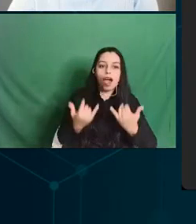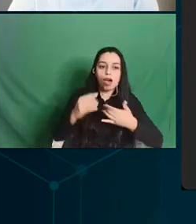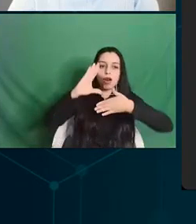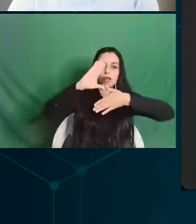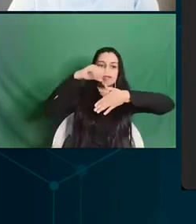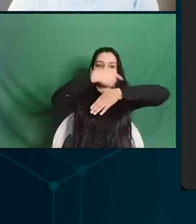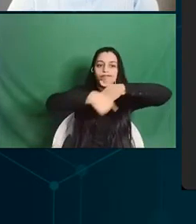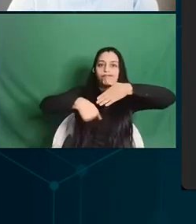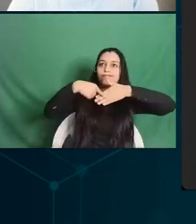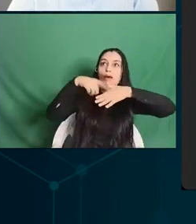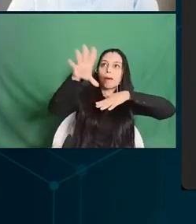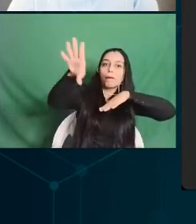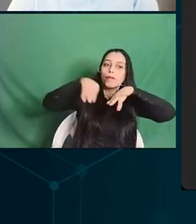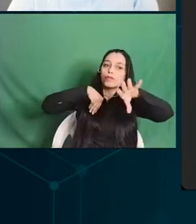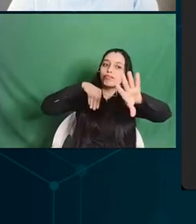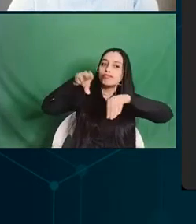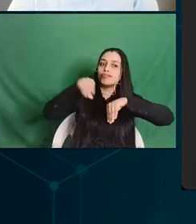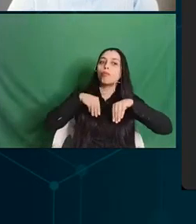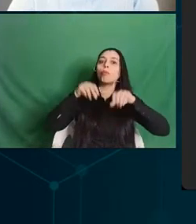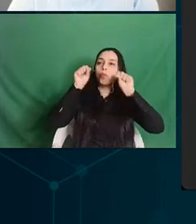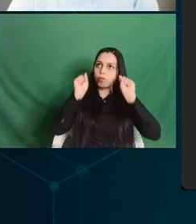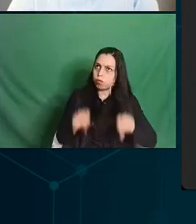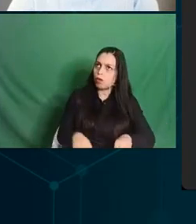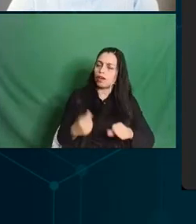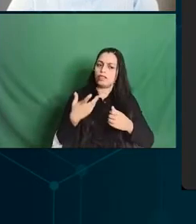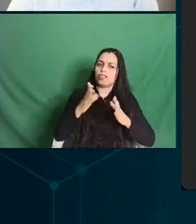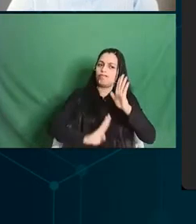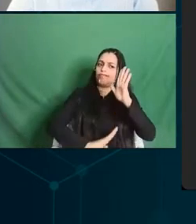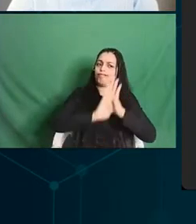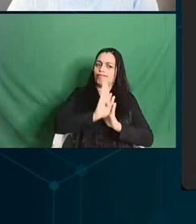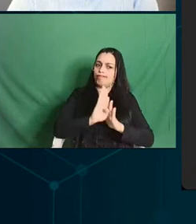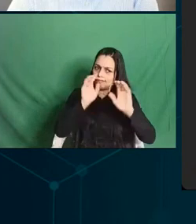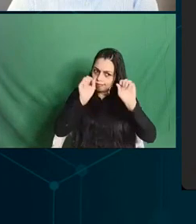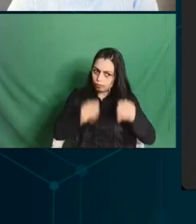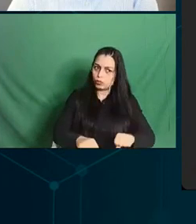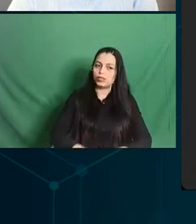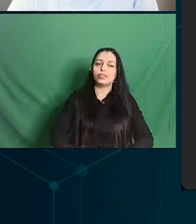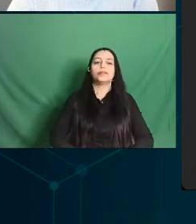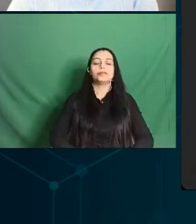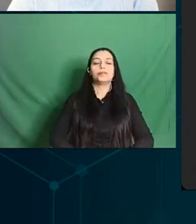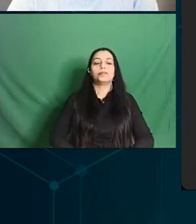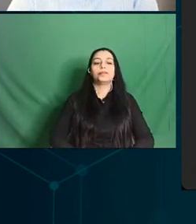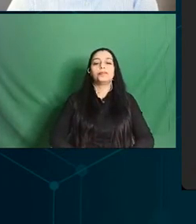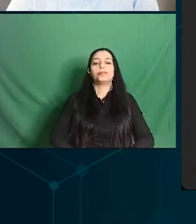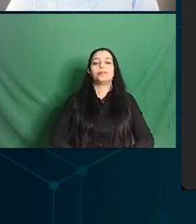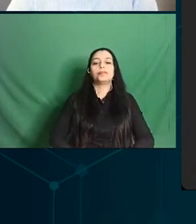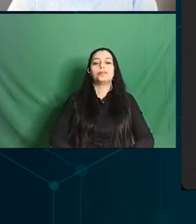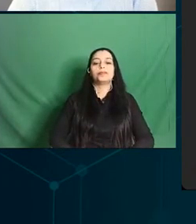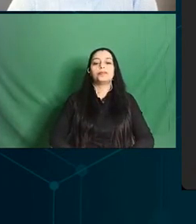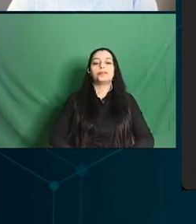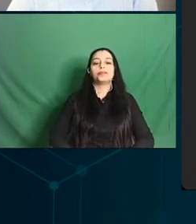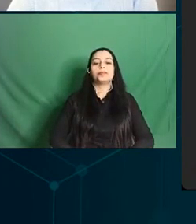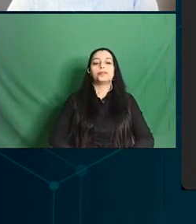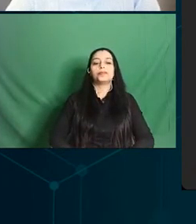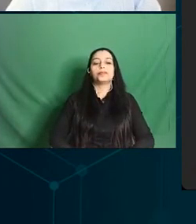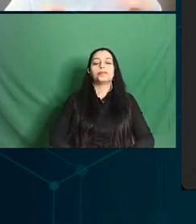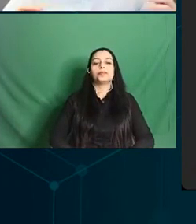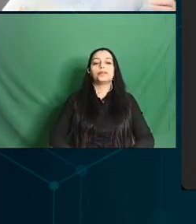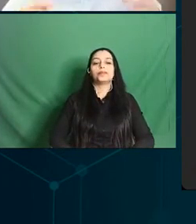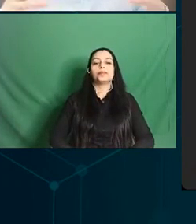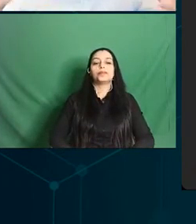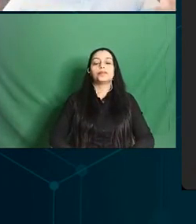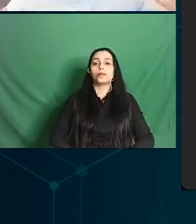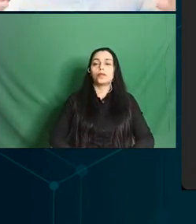like we've been saying as well. The infrastructure is available. You can participate this, but you have